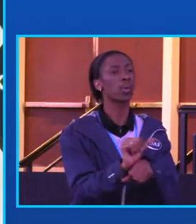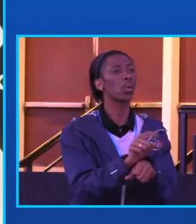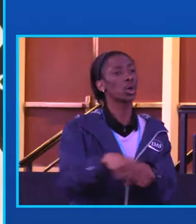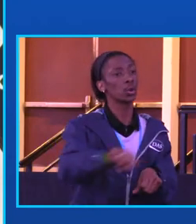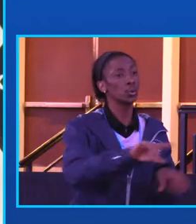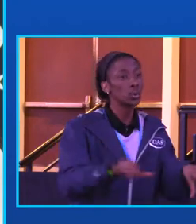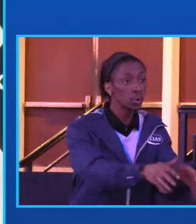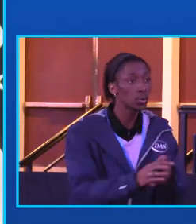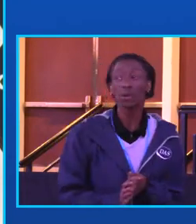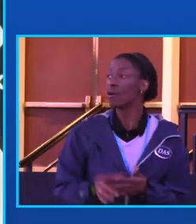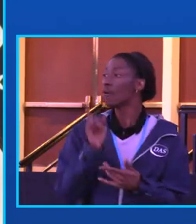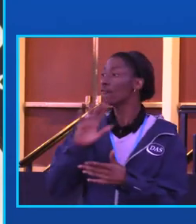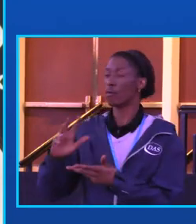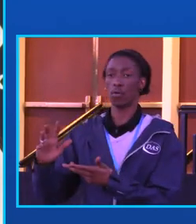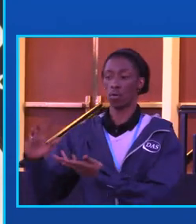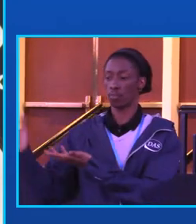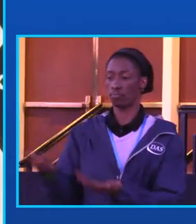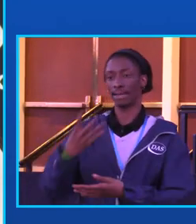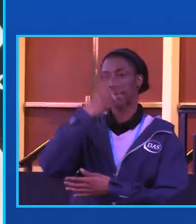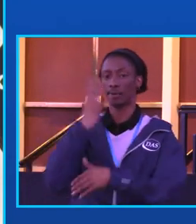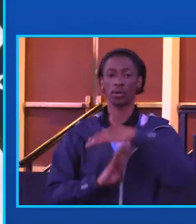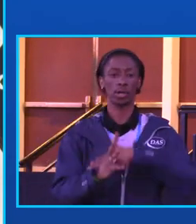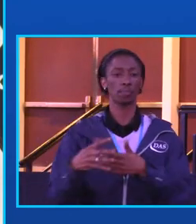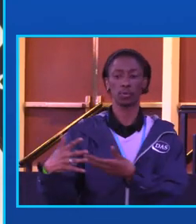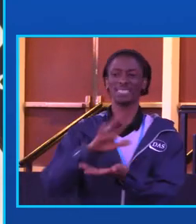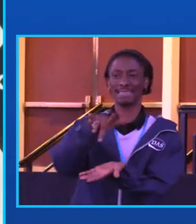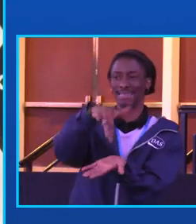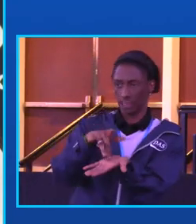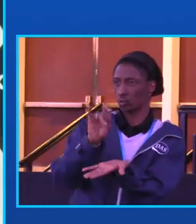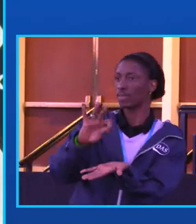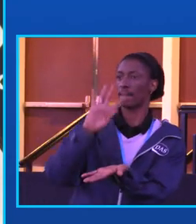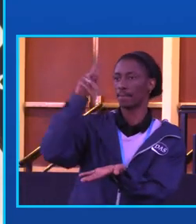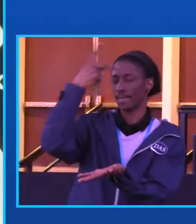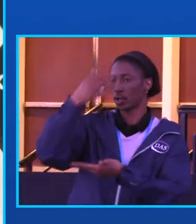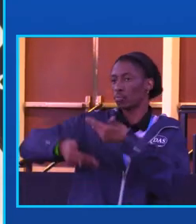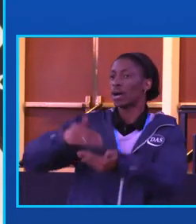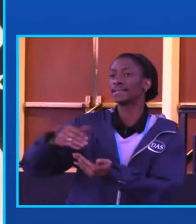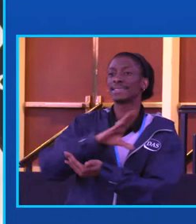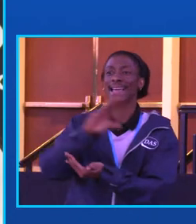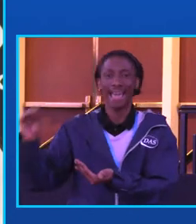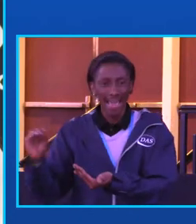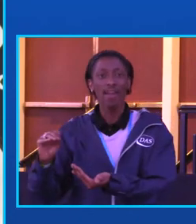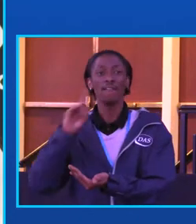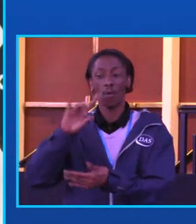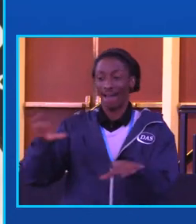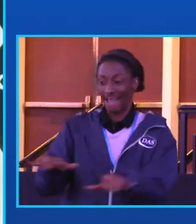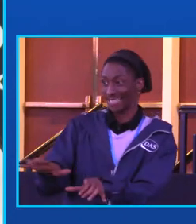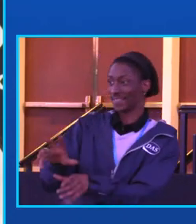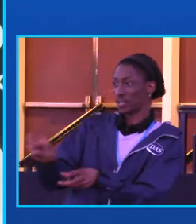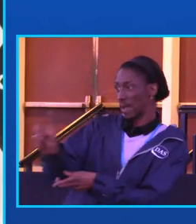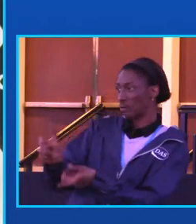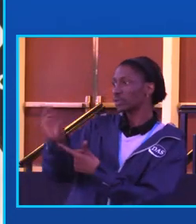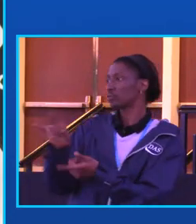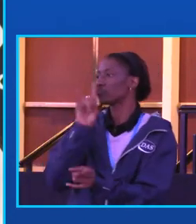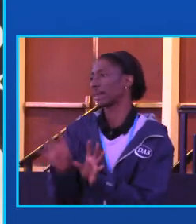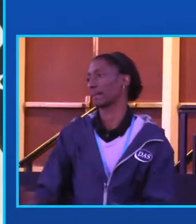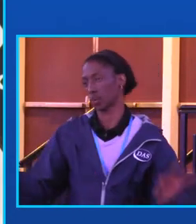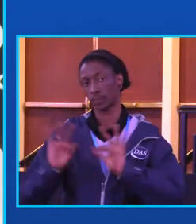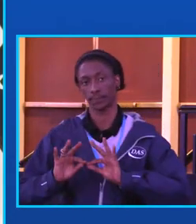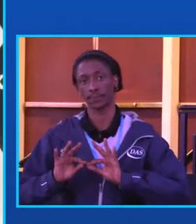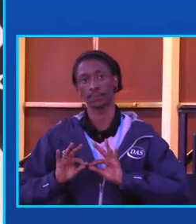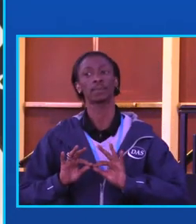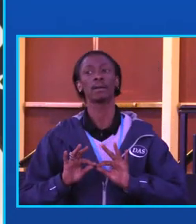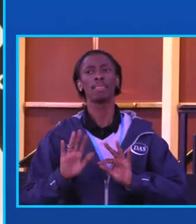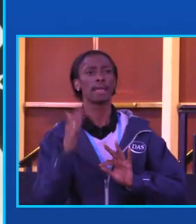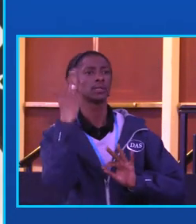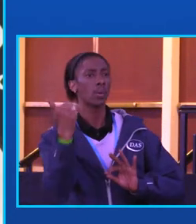do to bring immigrant communities into the political process and into accessing democracy is vital.